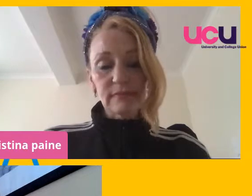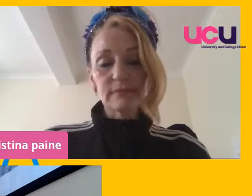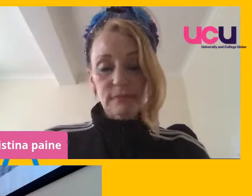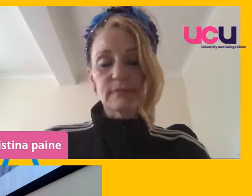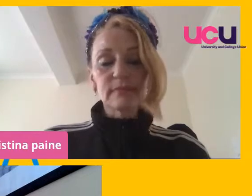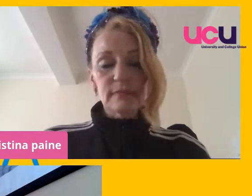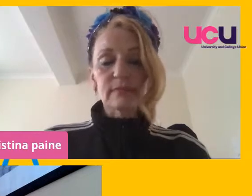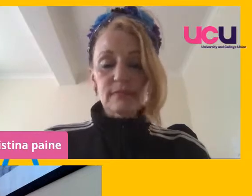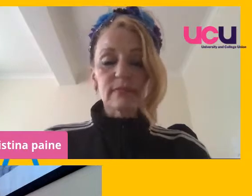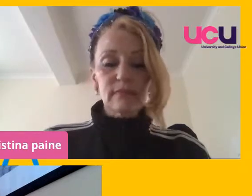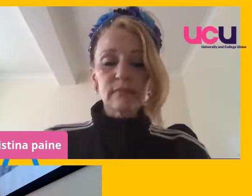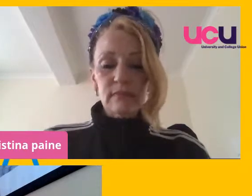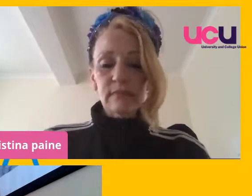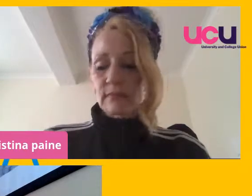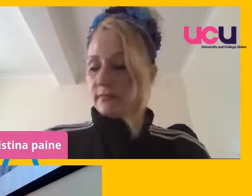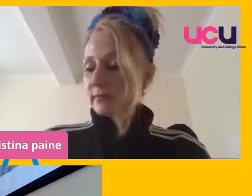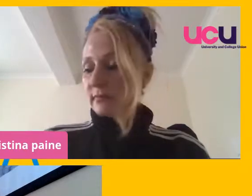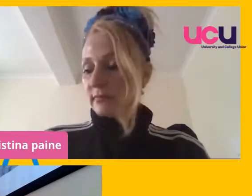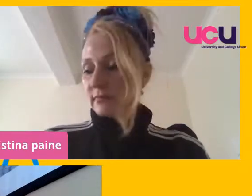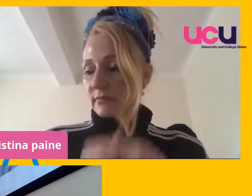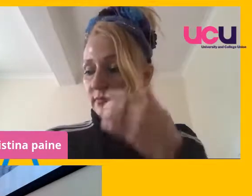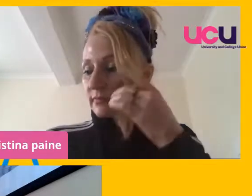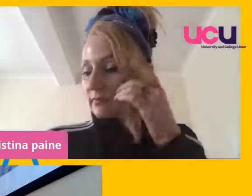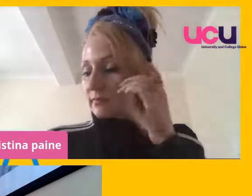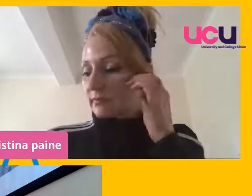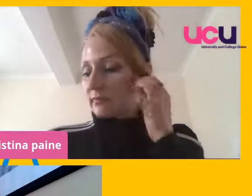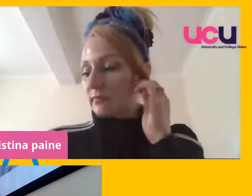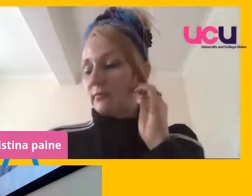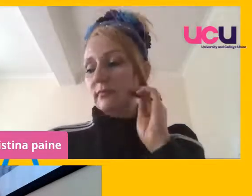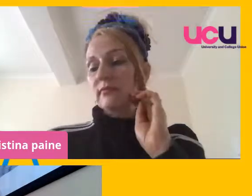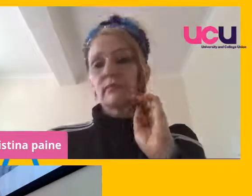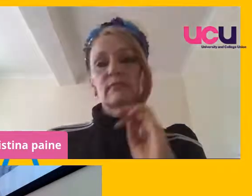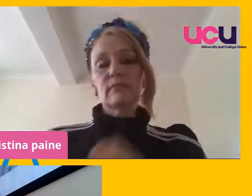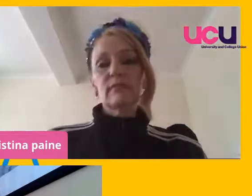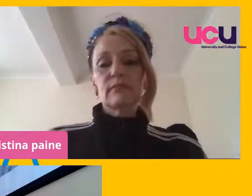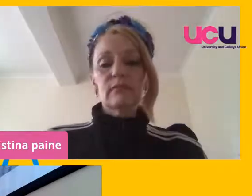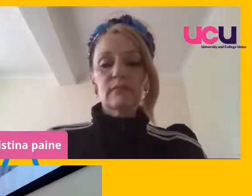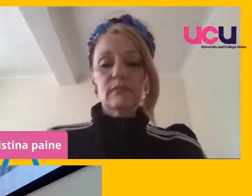campaigns, has done a lot of work on anti-casualisation